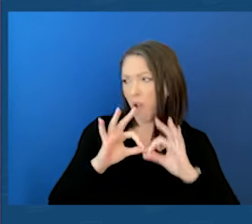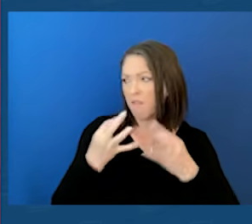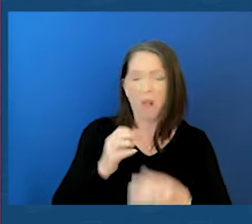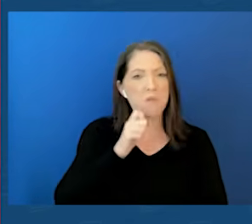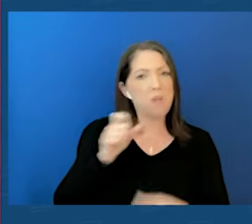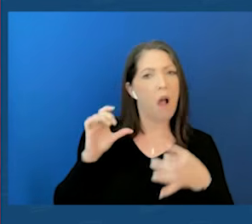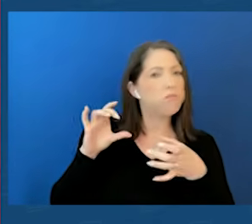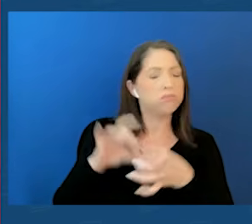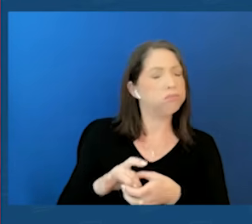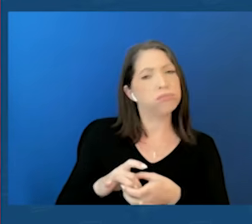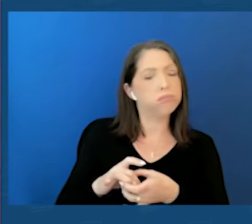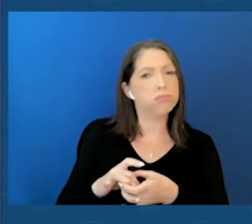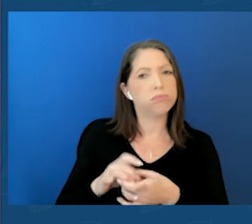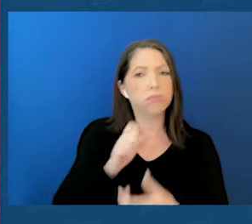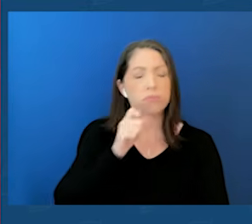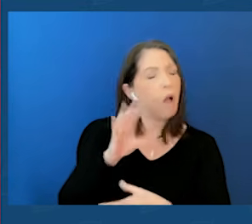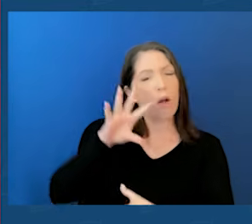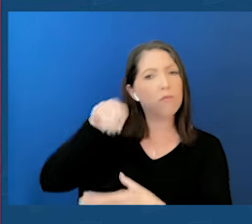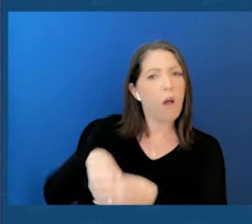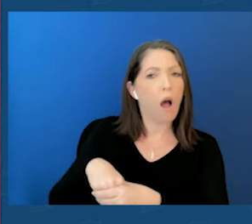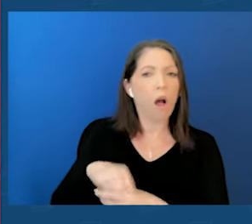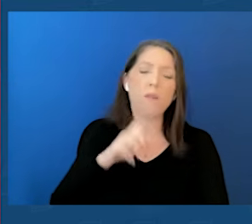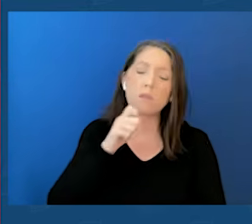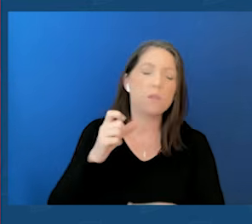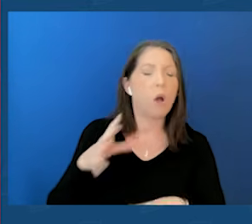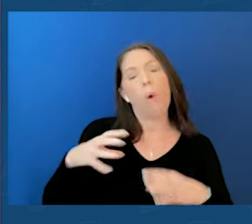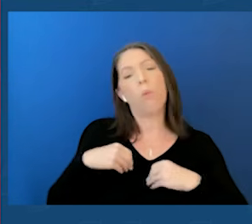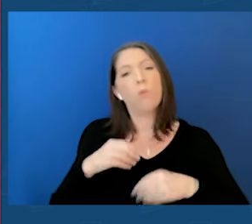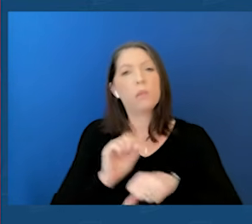our relatives were slave owners.